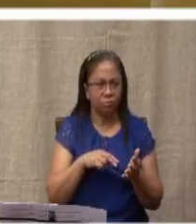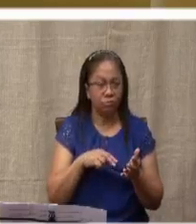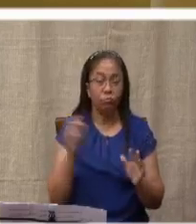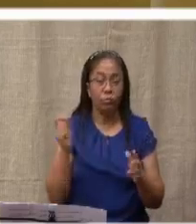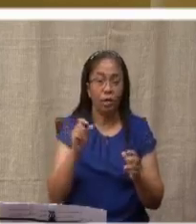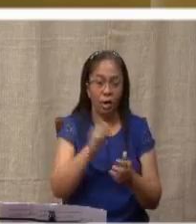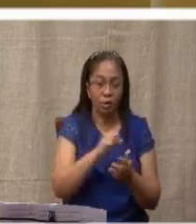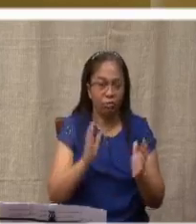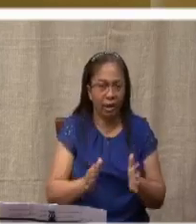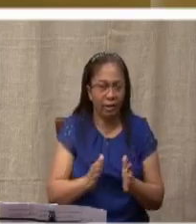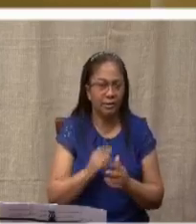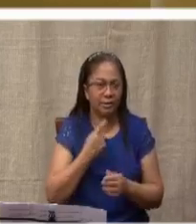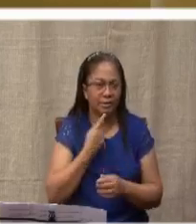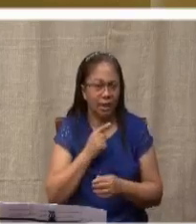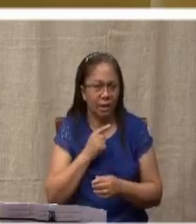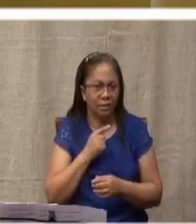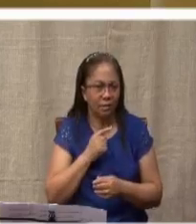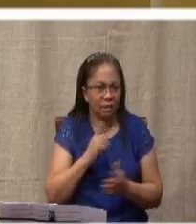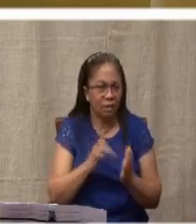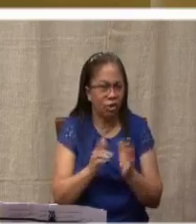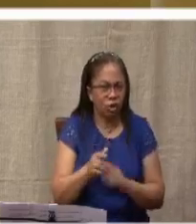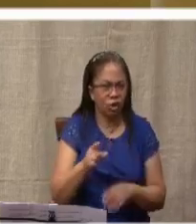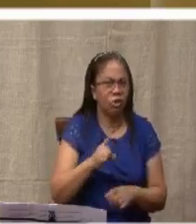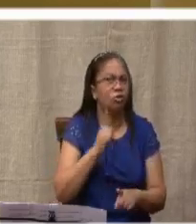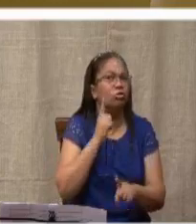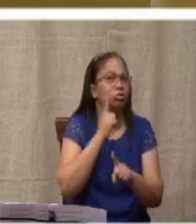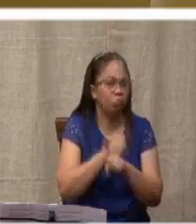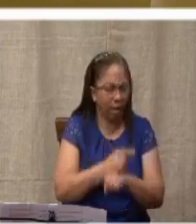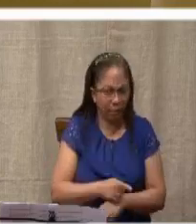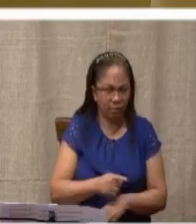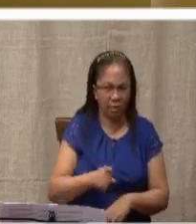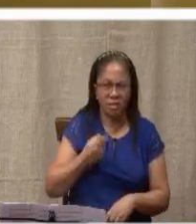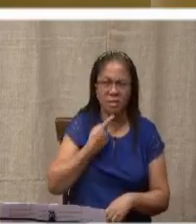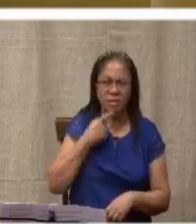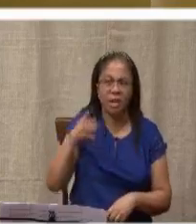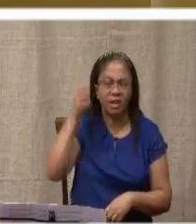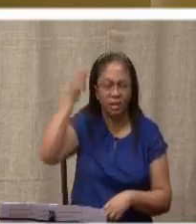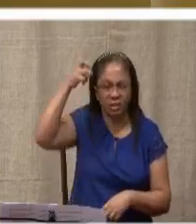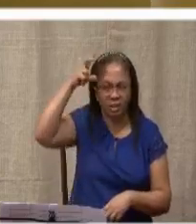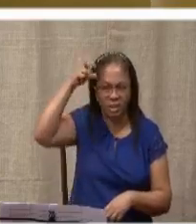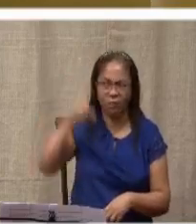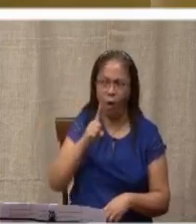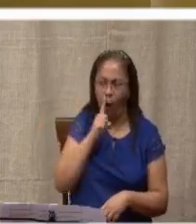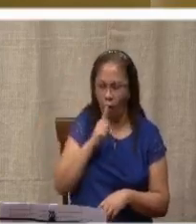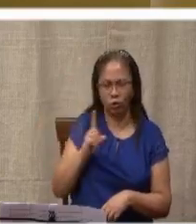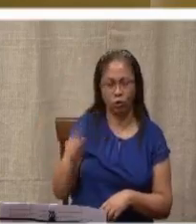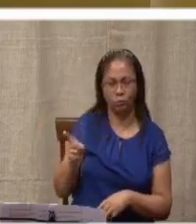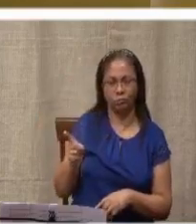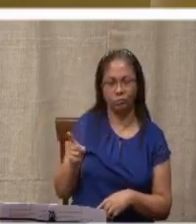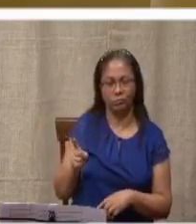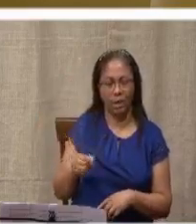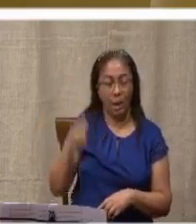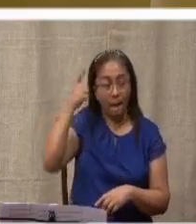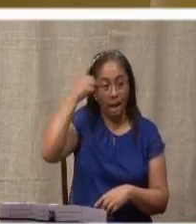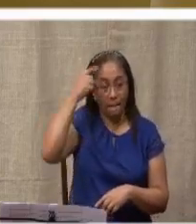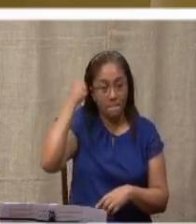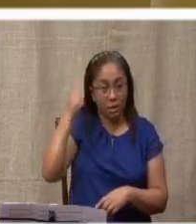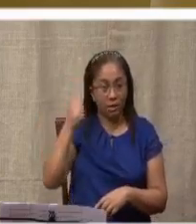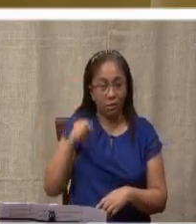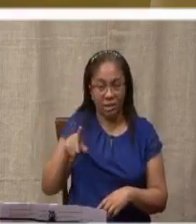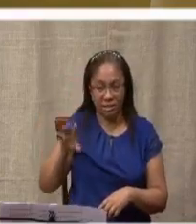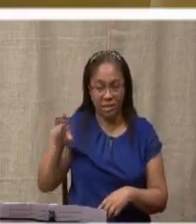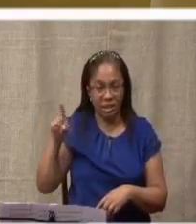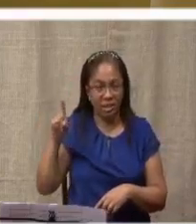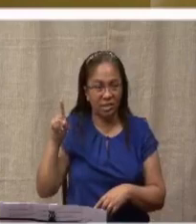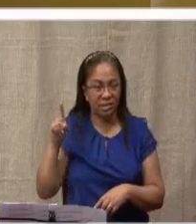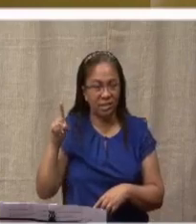would silence the the devil it's right that he should silence the devil because it is that silvery tongue that caused the problem in the